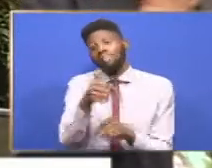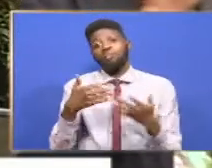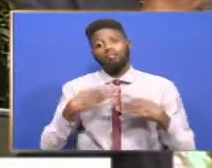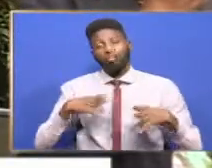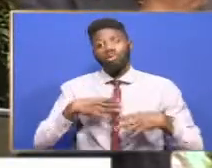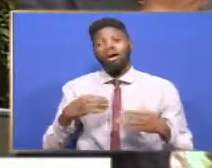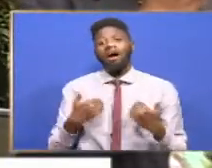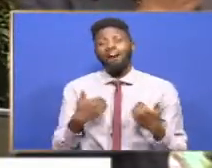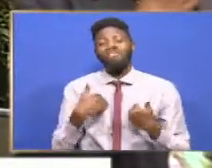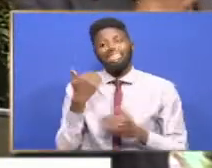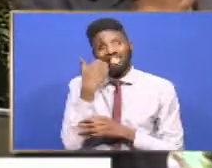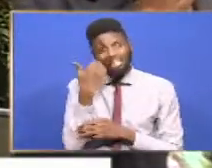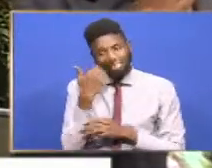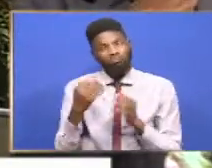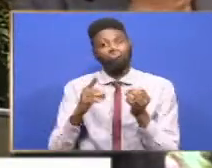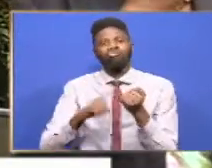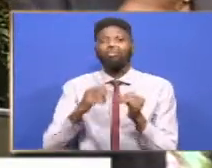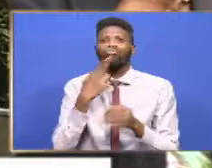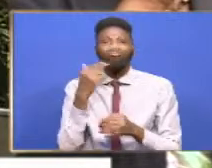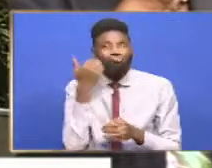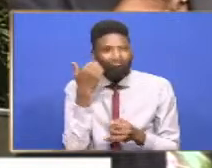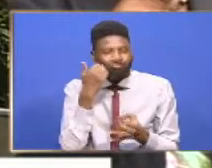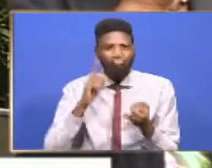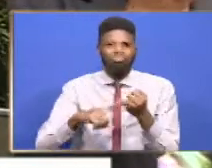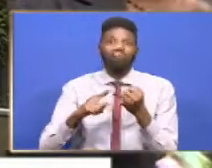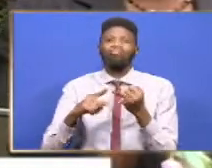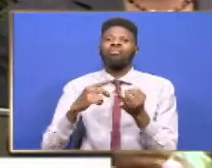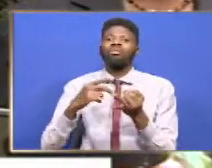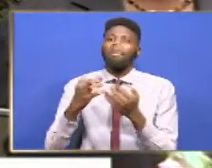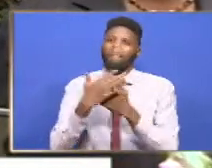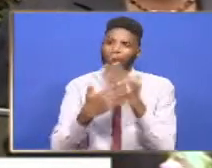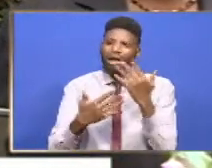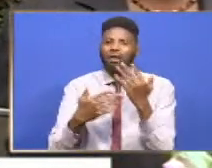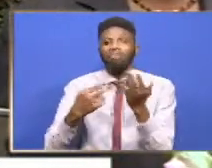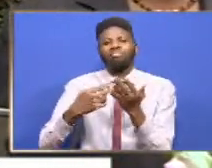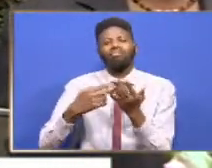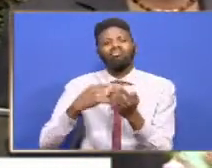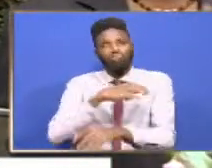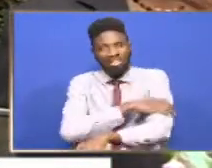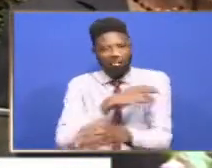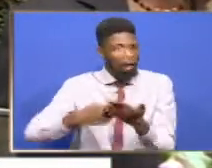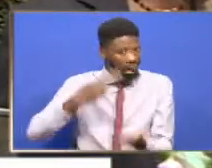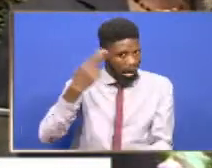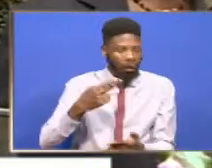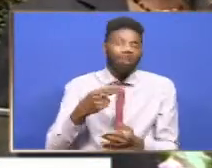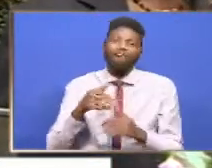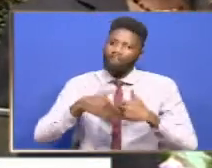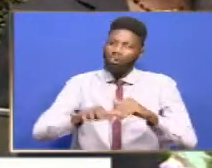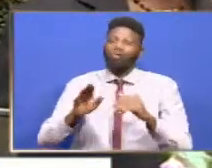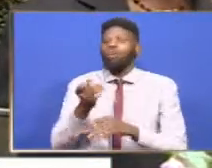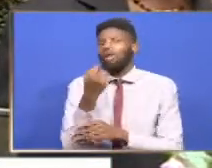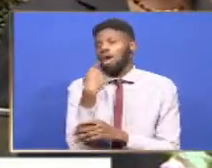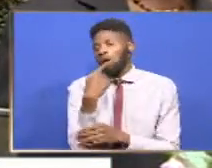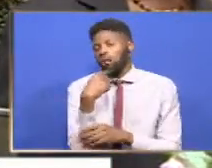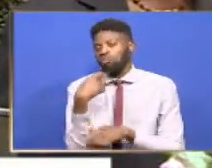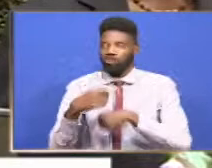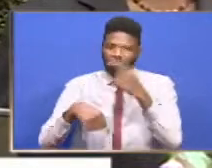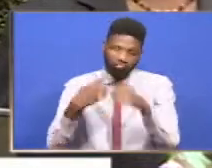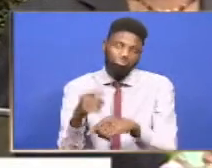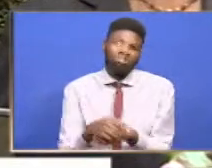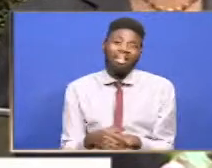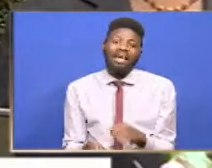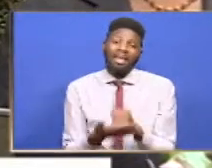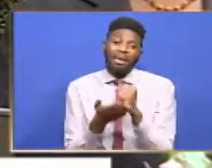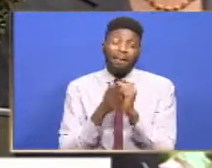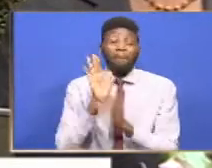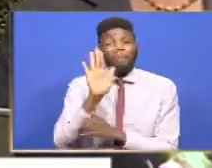like diabetes and hypertension, that adherence alone to the prescribed medicines will make your